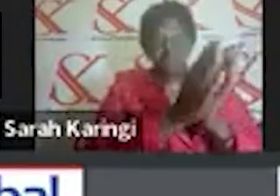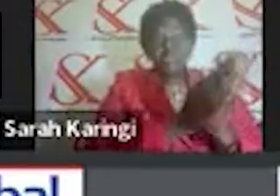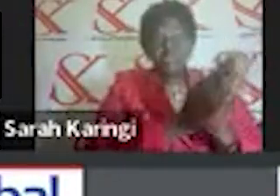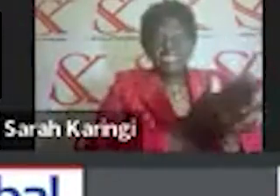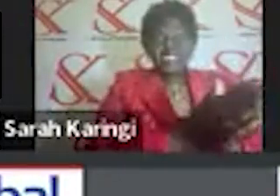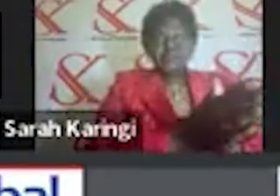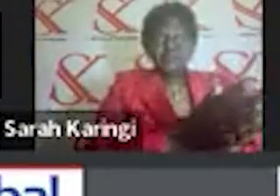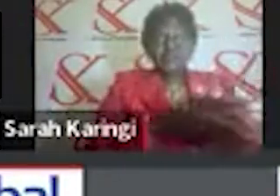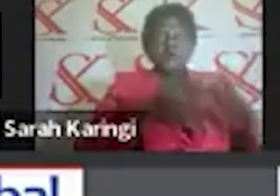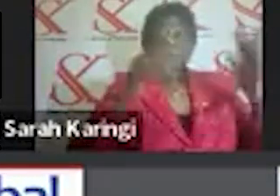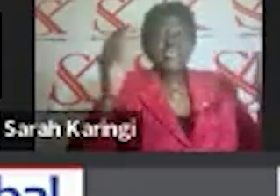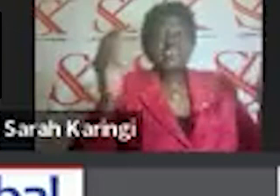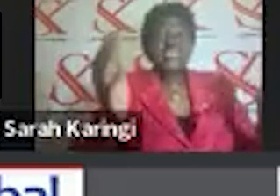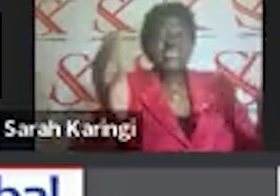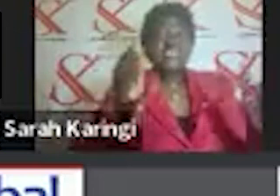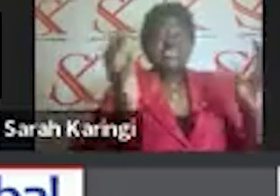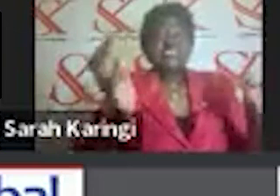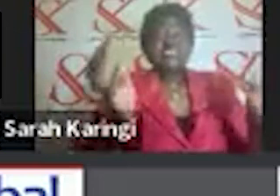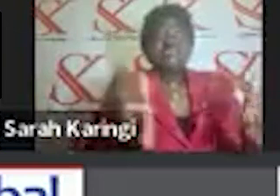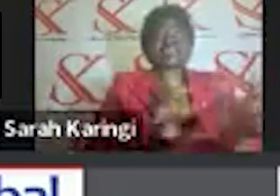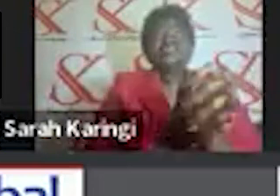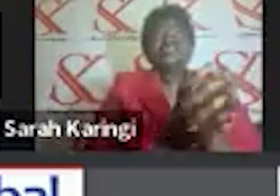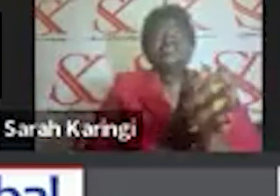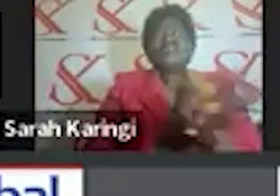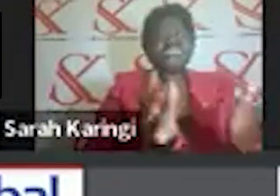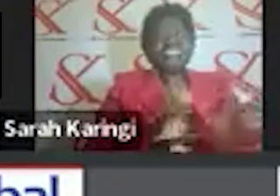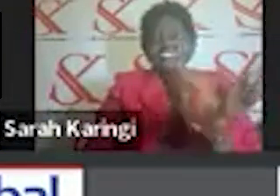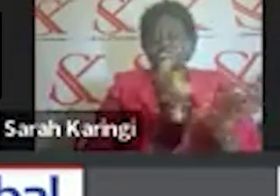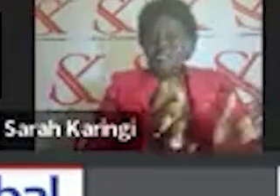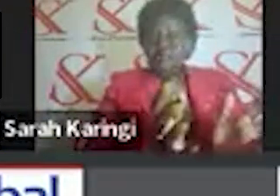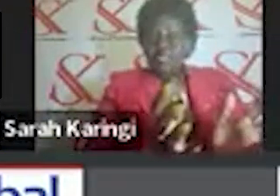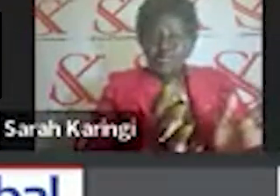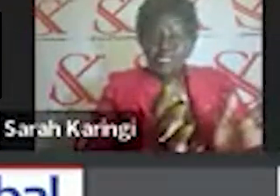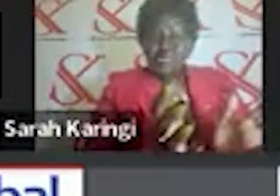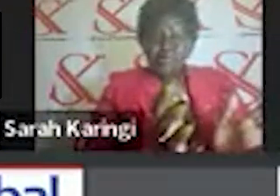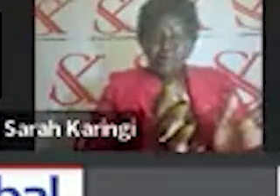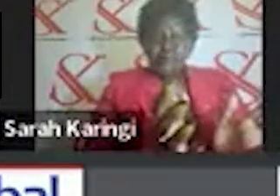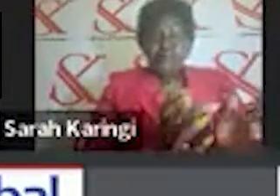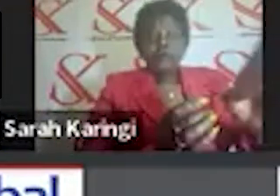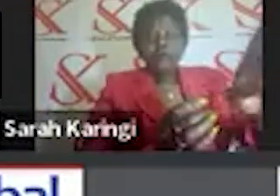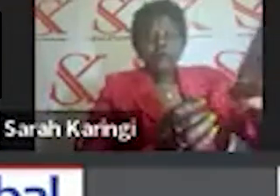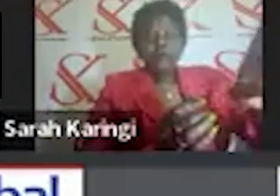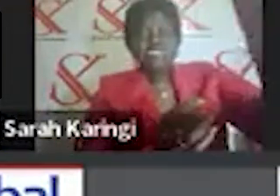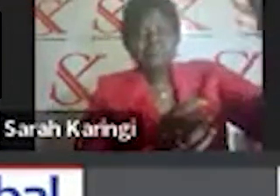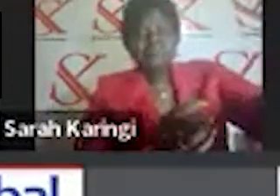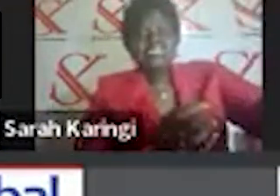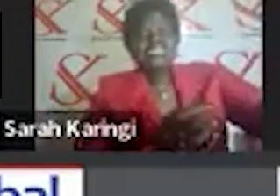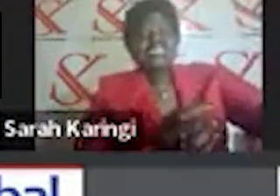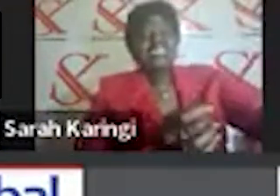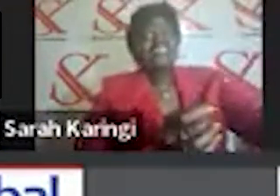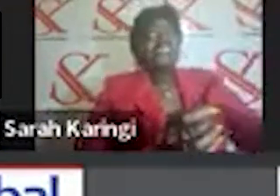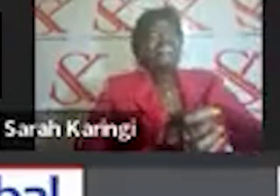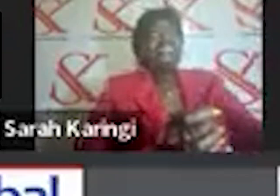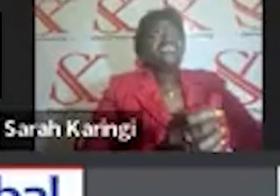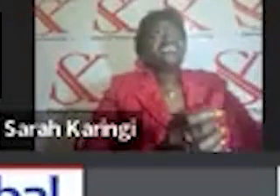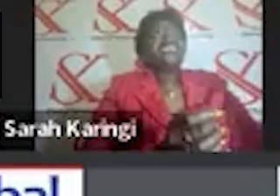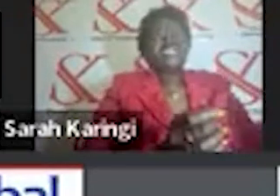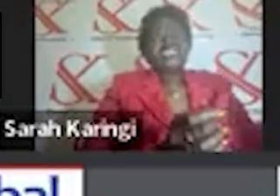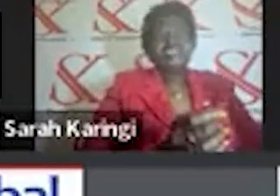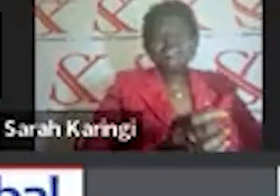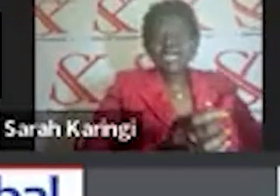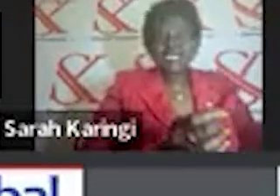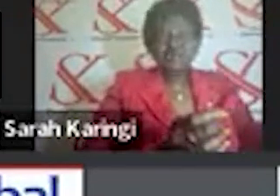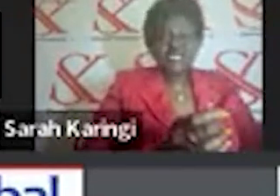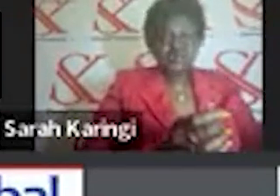the reason why we don't succeed is because we are reading in content that's not even important. Why would someone be reading things